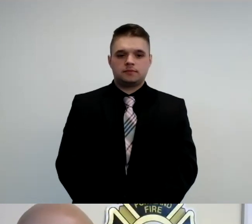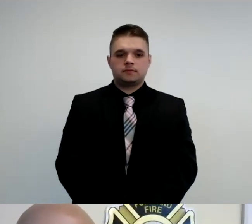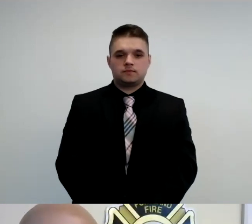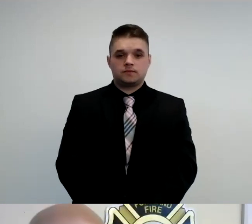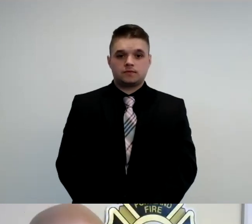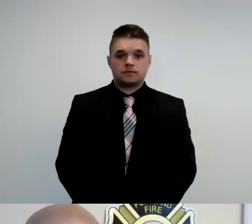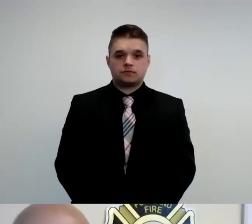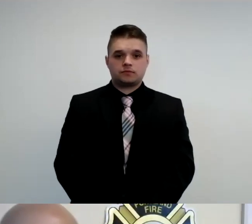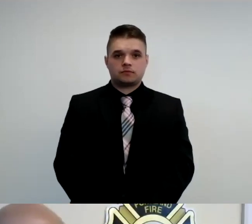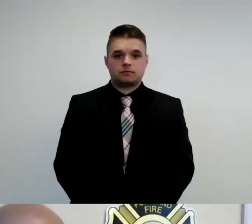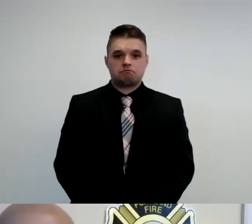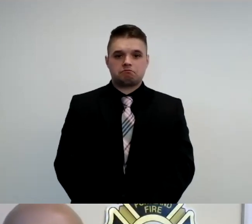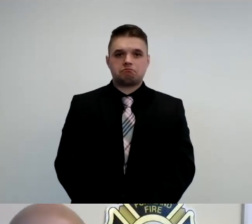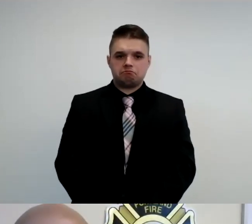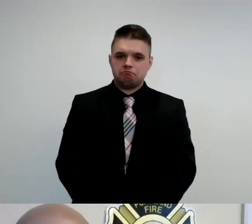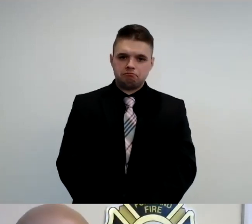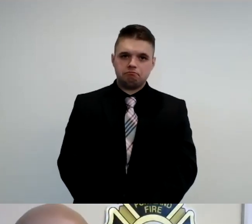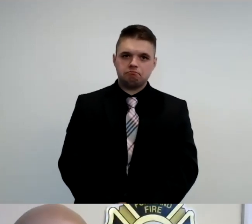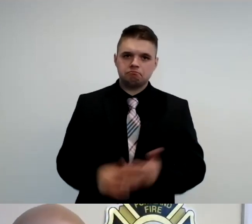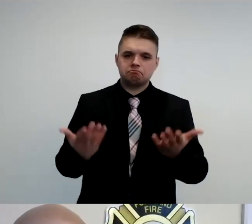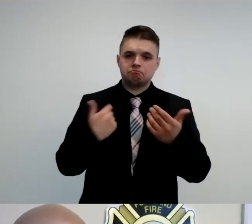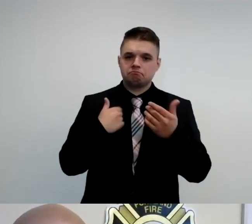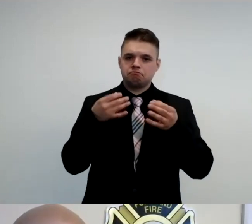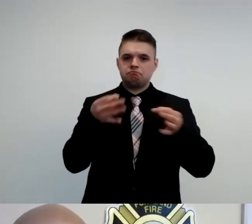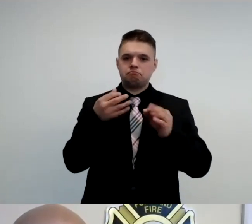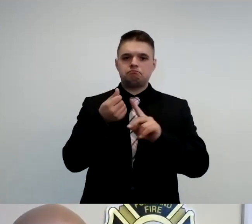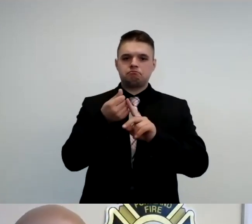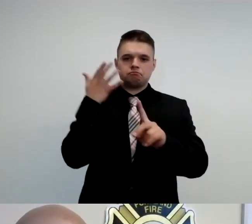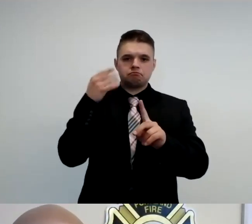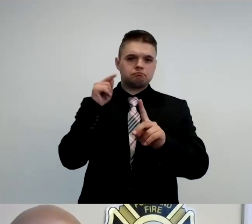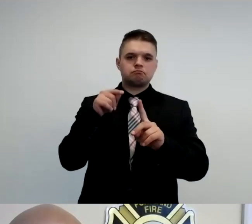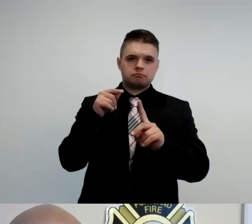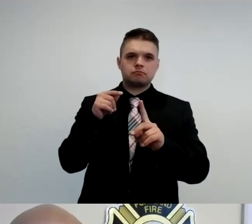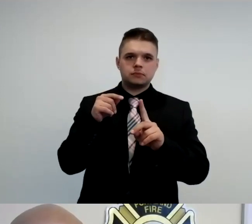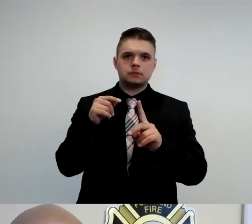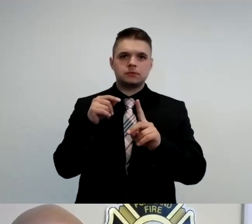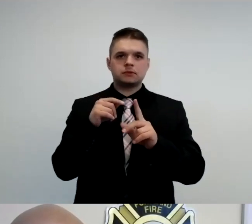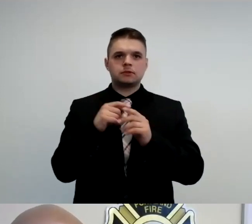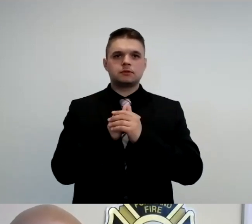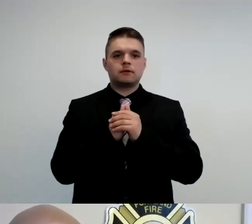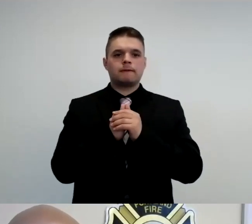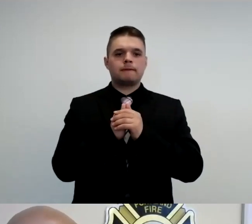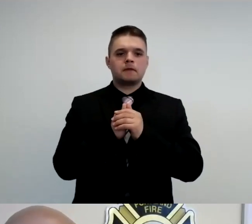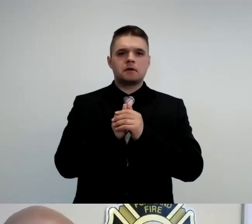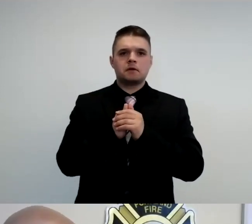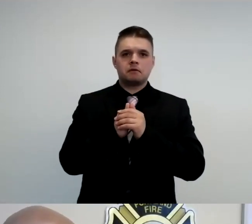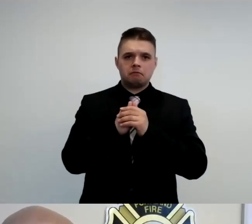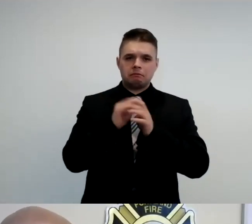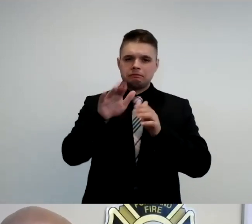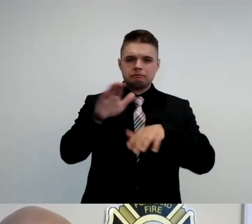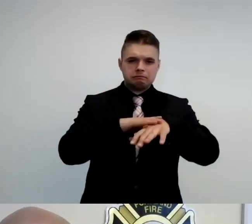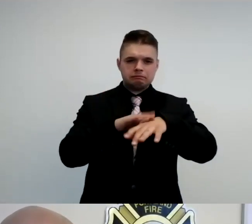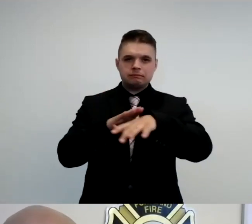So basically, I just want to explain that, to be clear, people, I can't actually emphasize enough just how